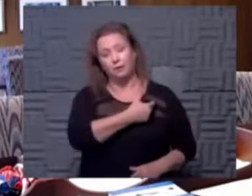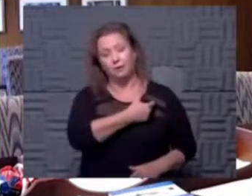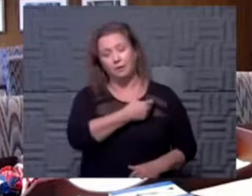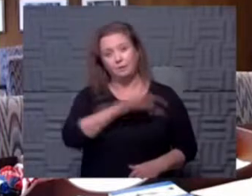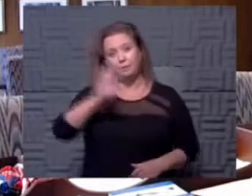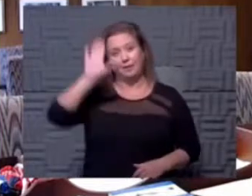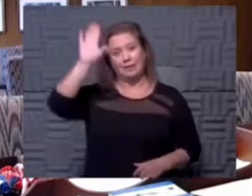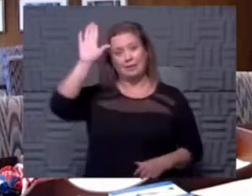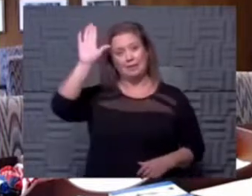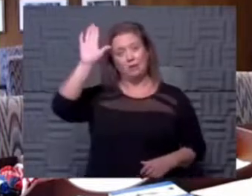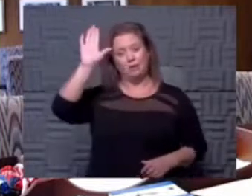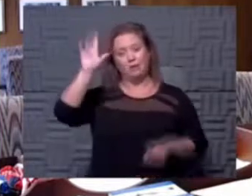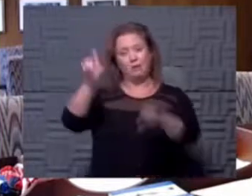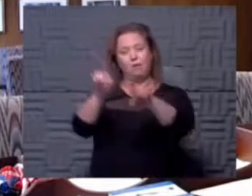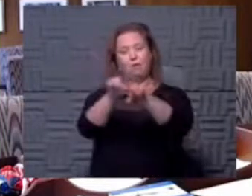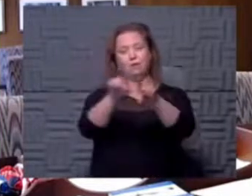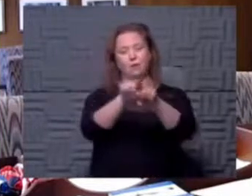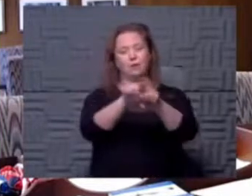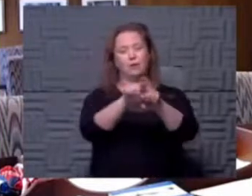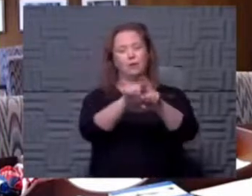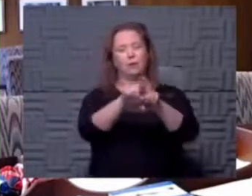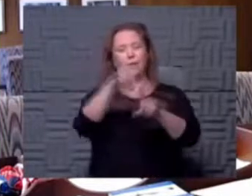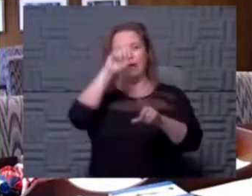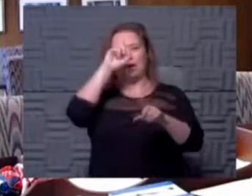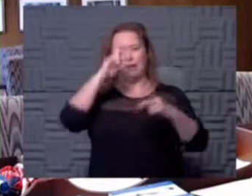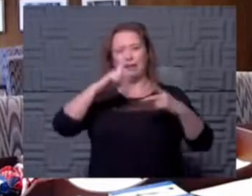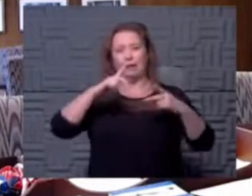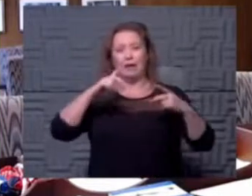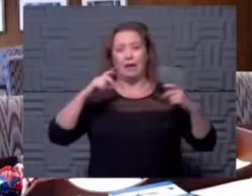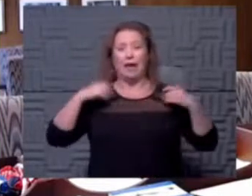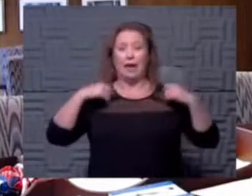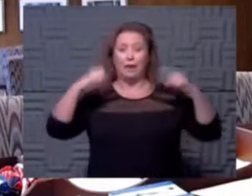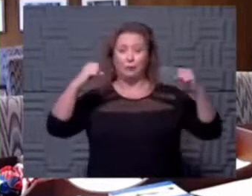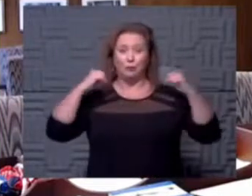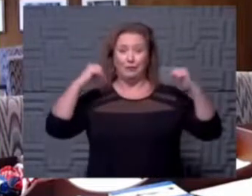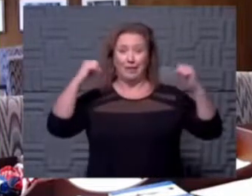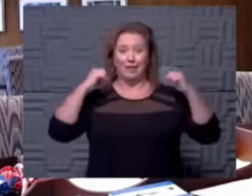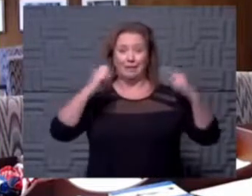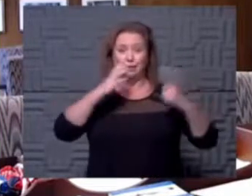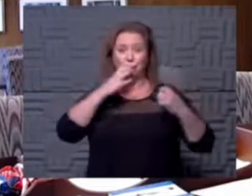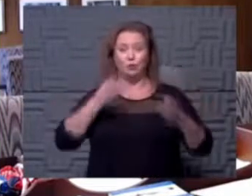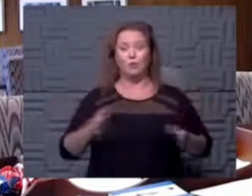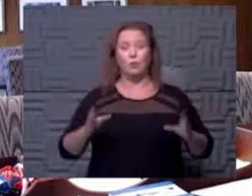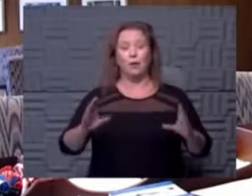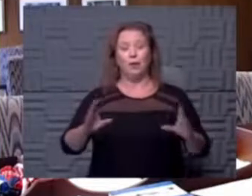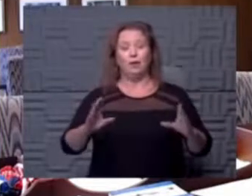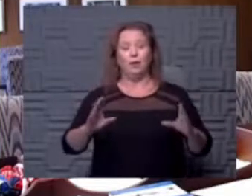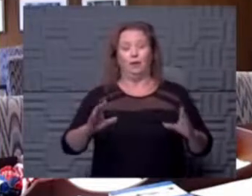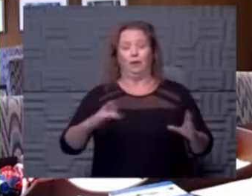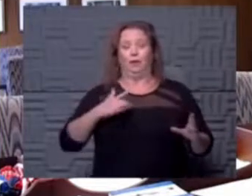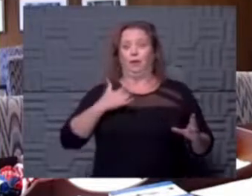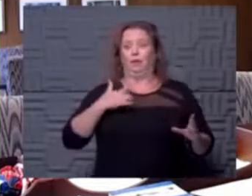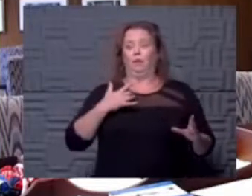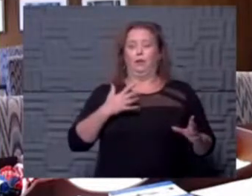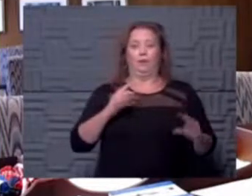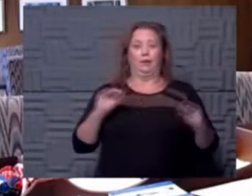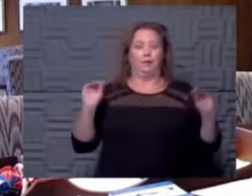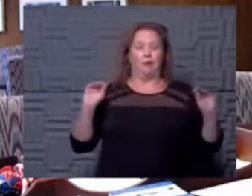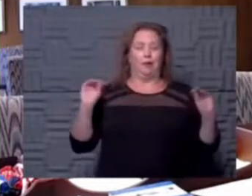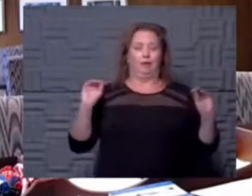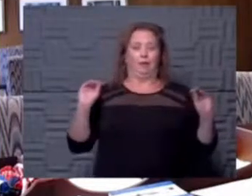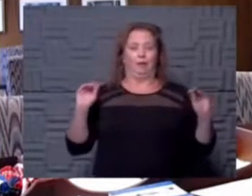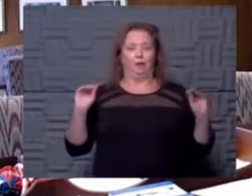he's there. I also, I think physical exercise is a good way, even though you feel like doing